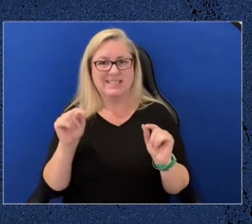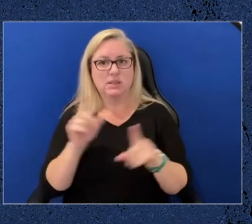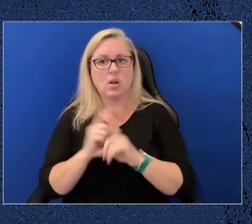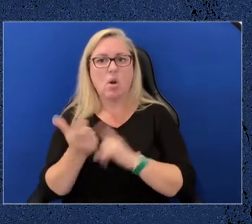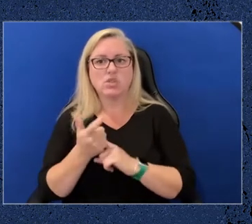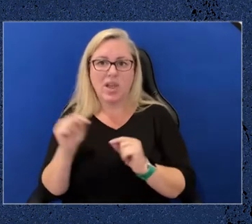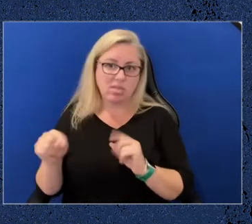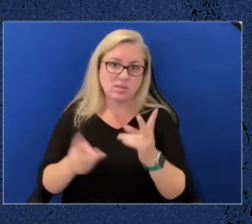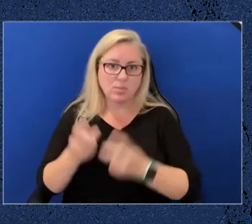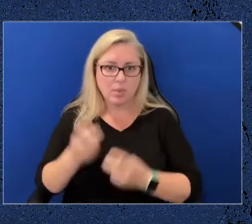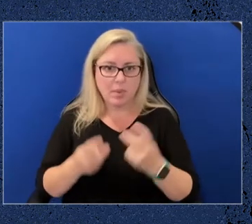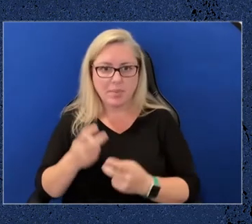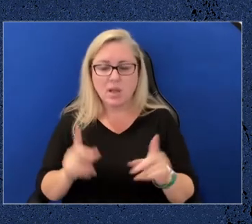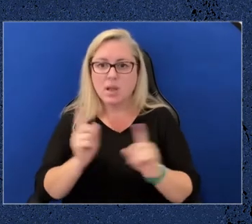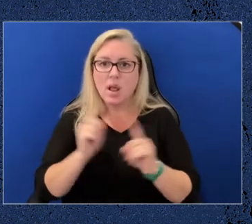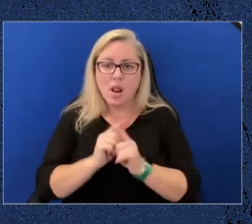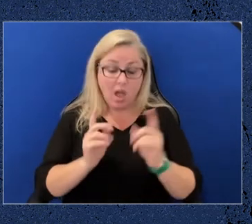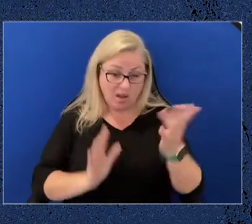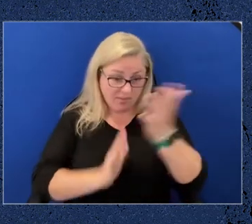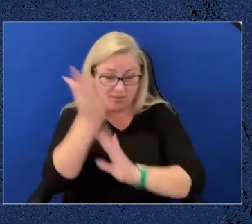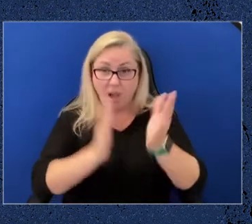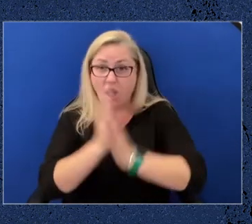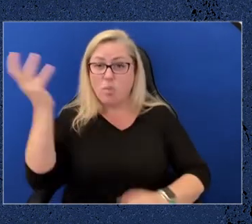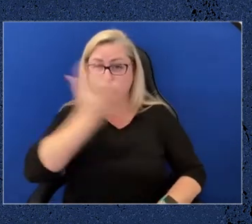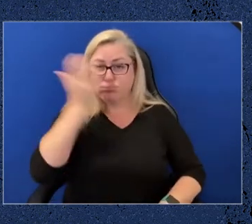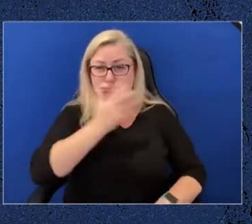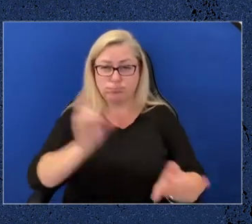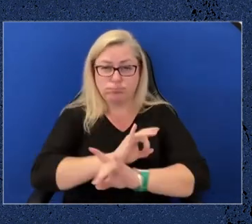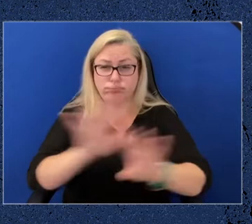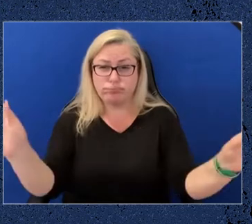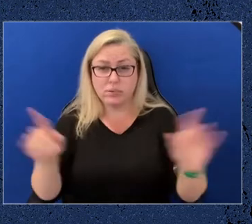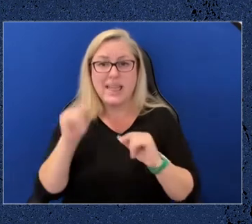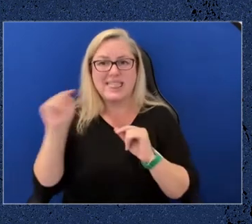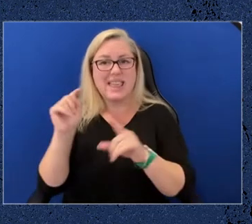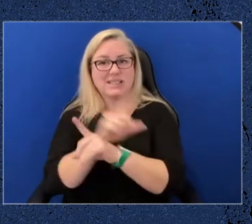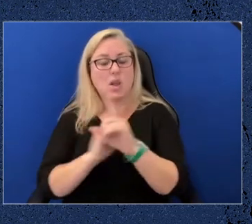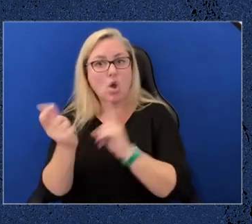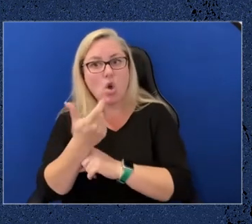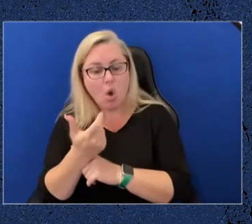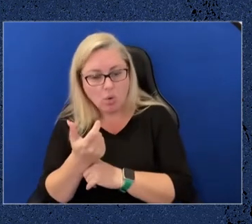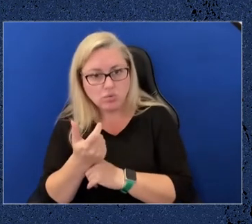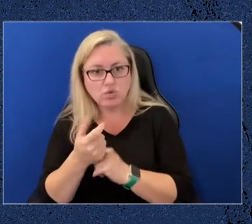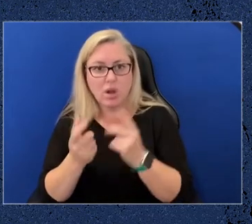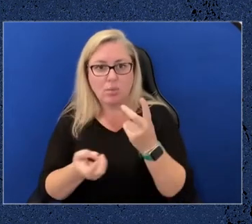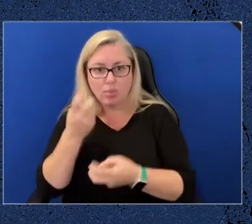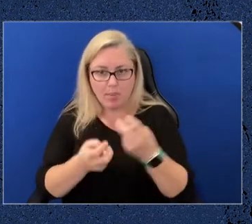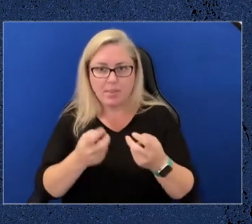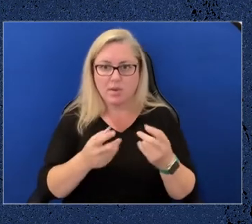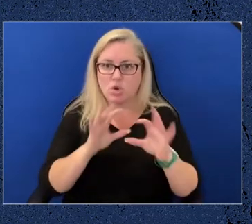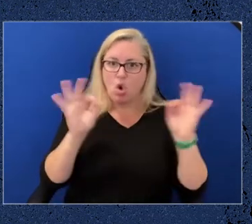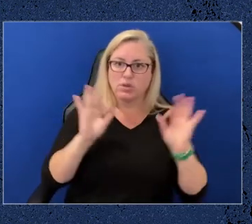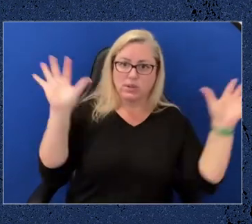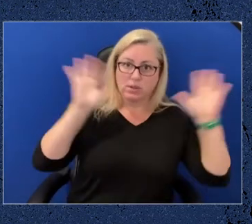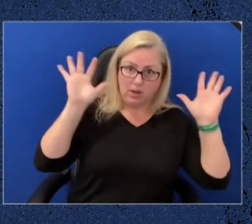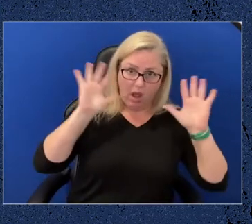So, for example, catastrophic fires in this country are a cultural problem, not a climate problem. Climate's making it worse, but it stems from a